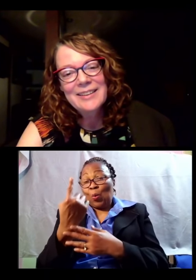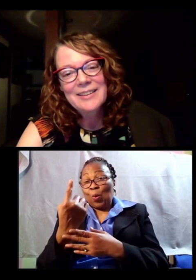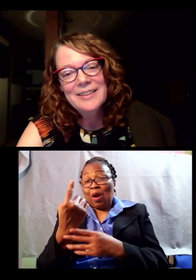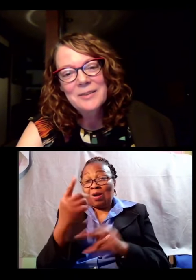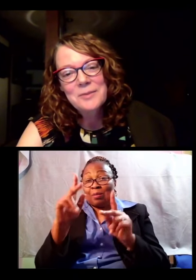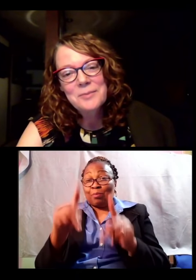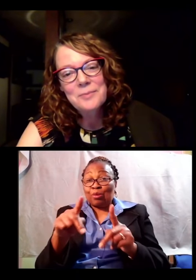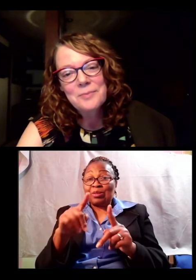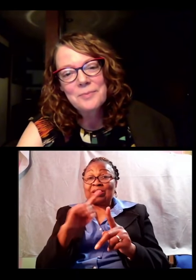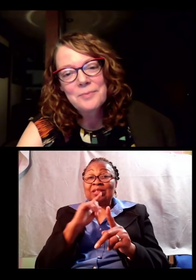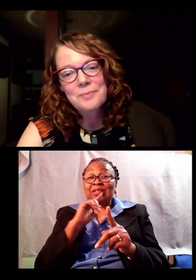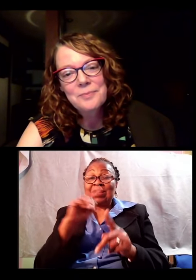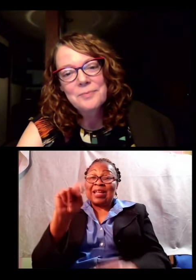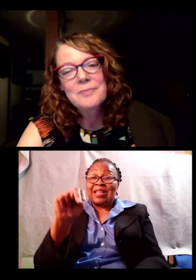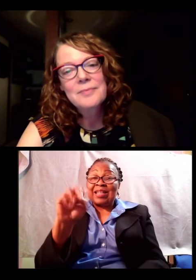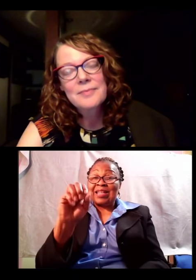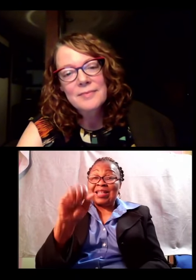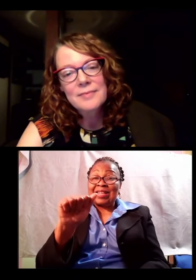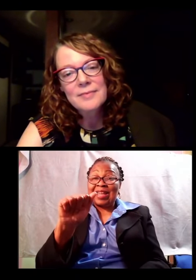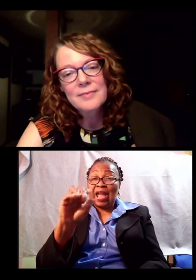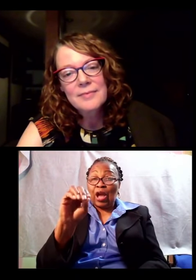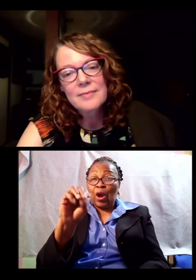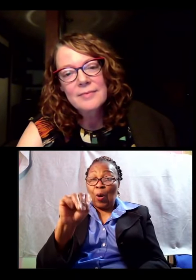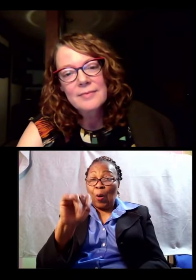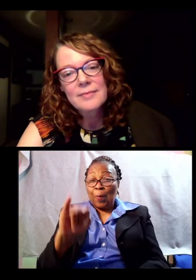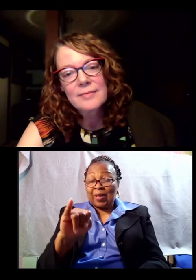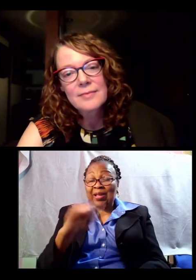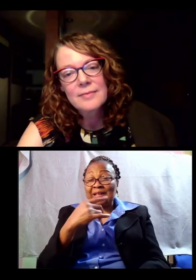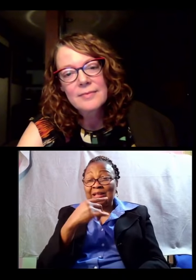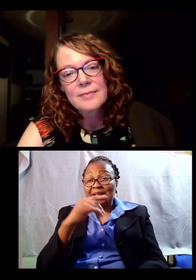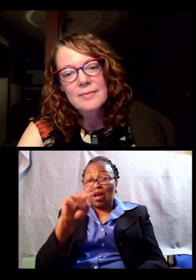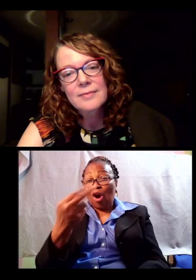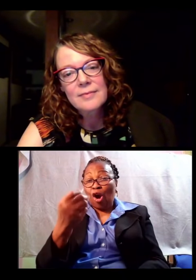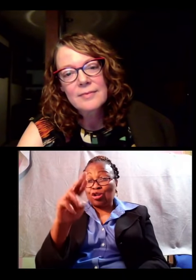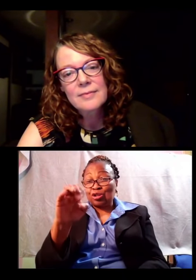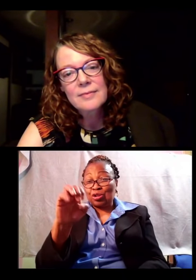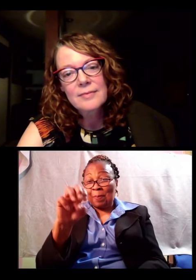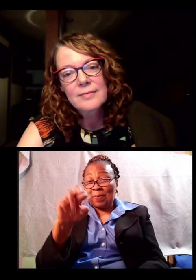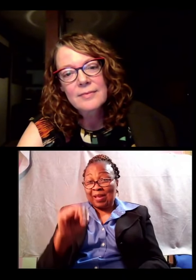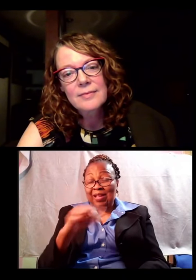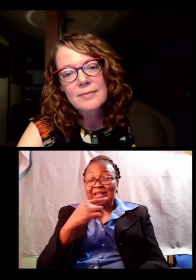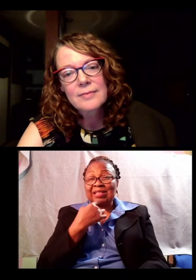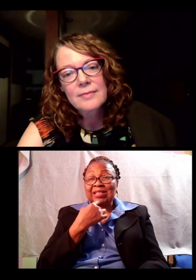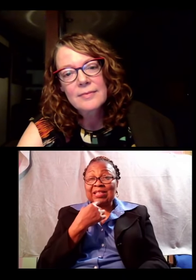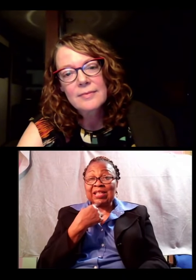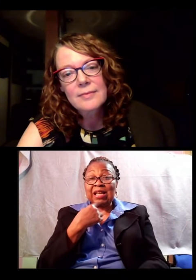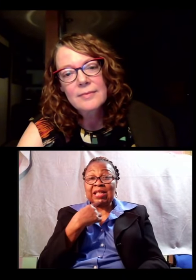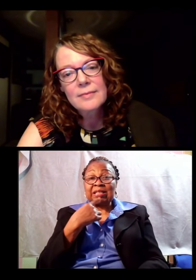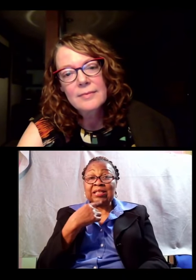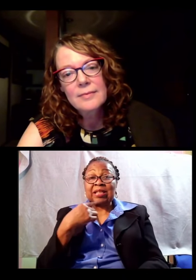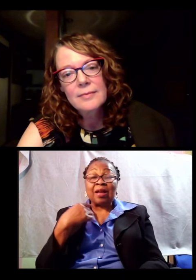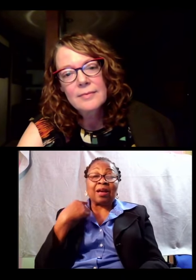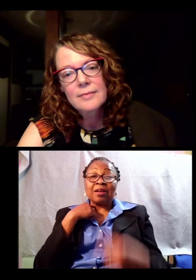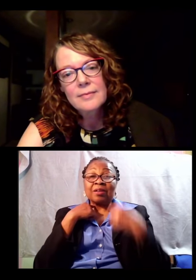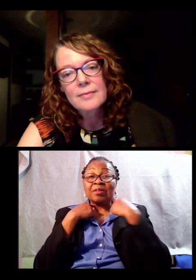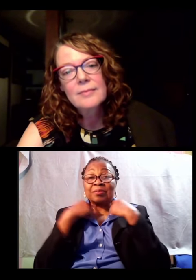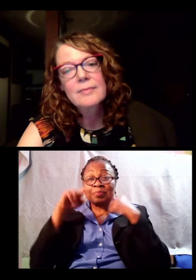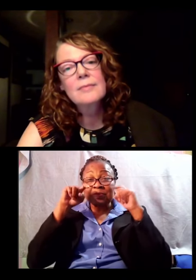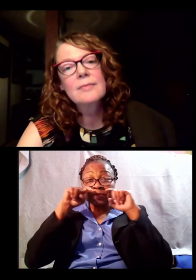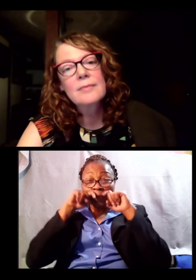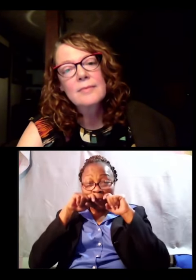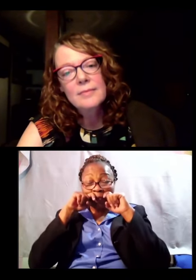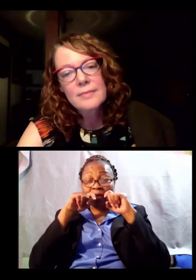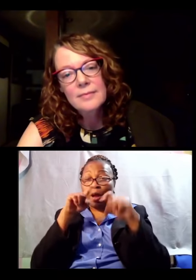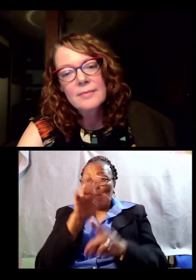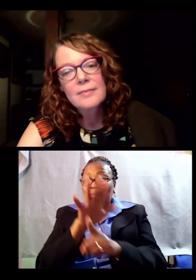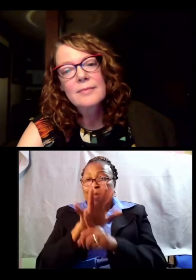quite a bit, Naomi Alderman, says that vampires are popular when people are feeling quite affluent. Because